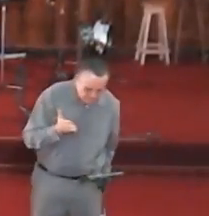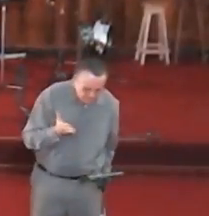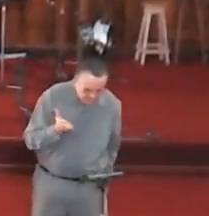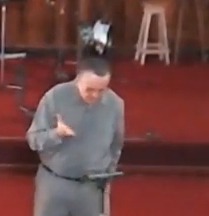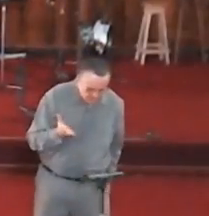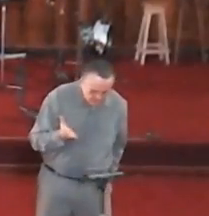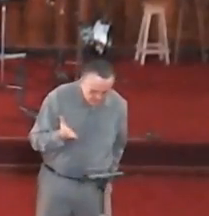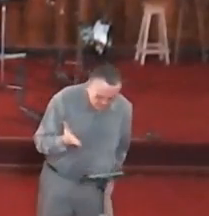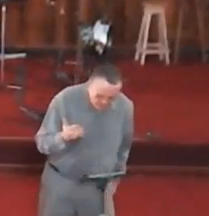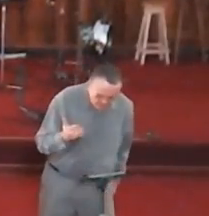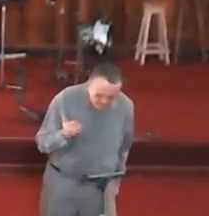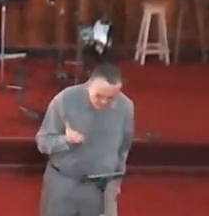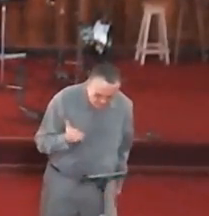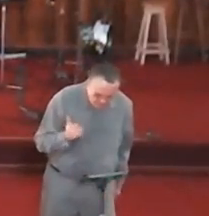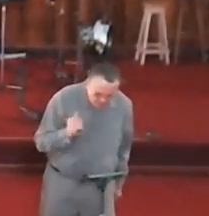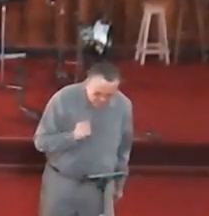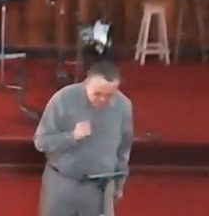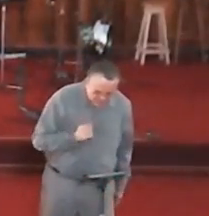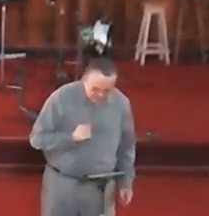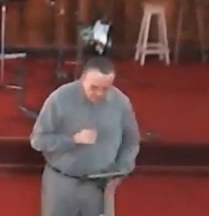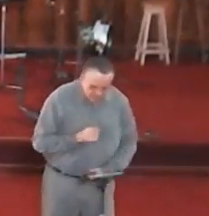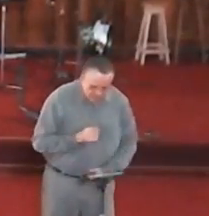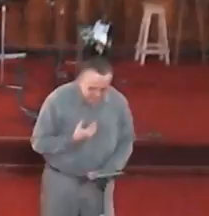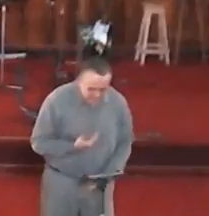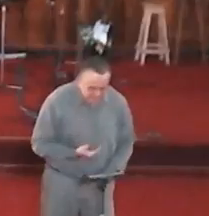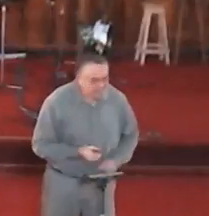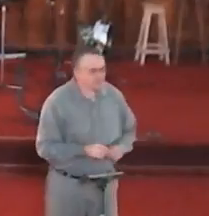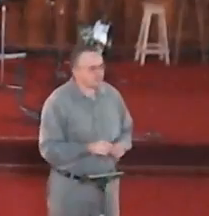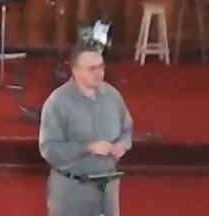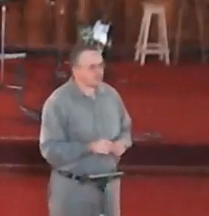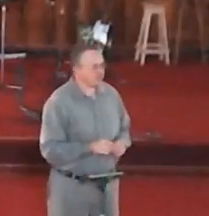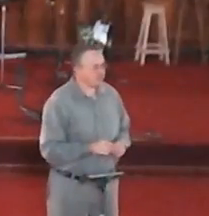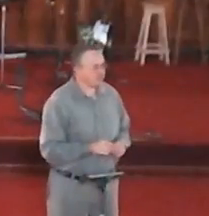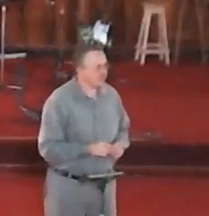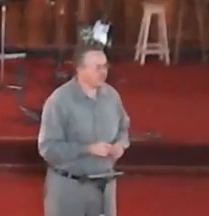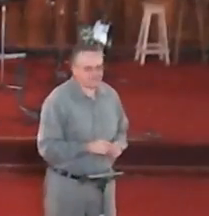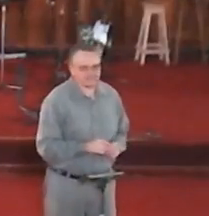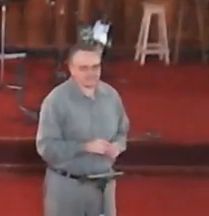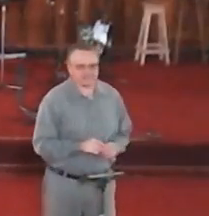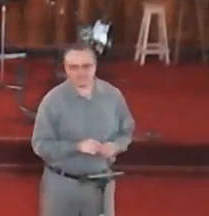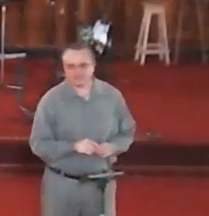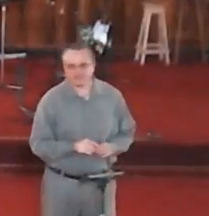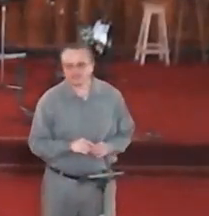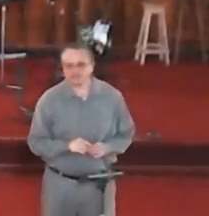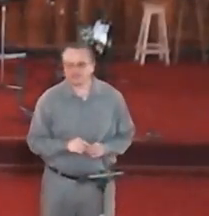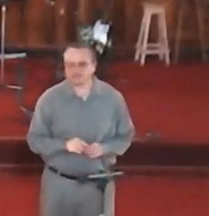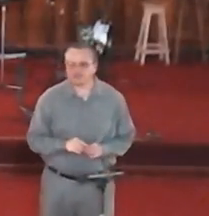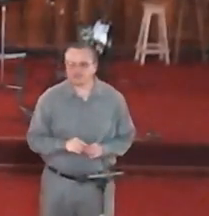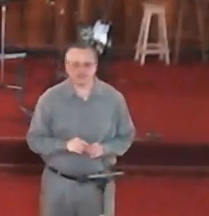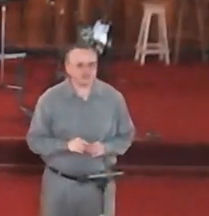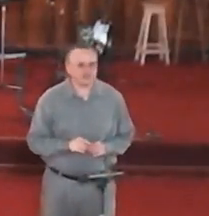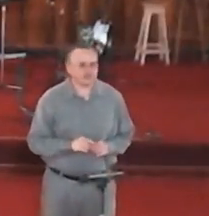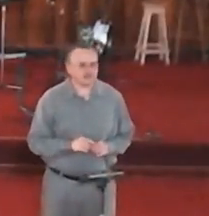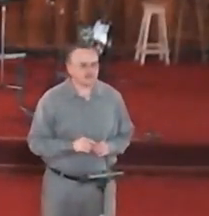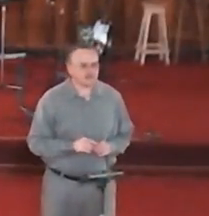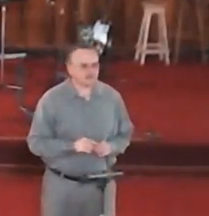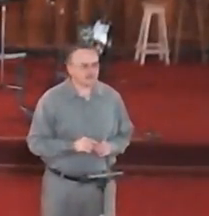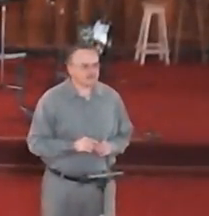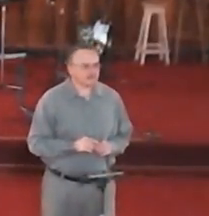Dice, fue en Antioquía donde los discípulos se les llamó cristianos por primera vez. And it says it was in